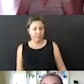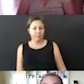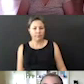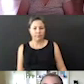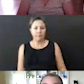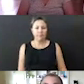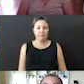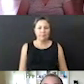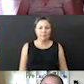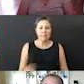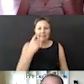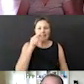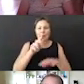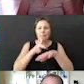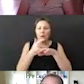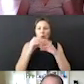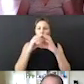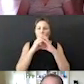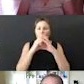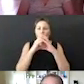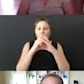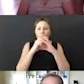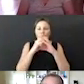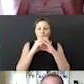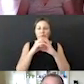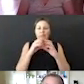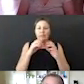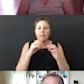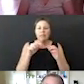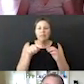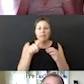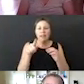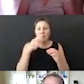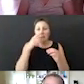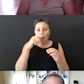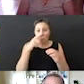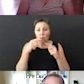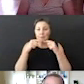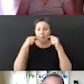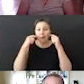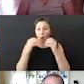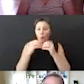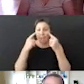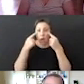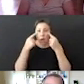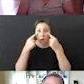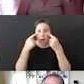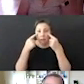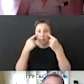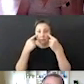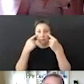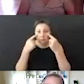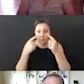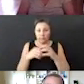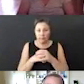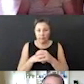people's their smile with their eyes. So that's my last tip, is be that person that smiles that you can even see